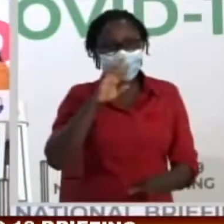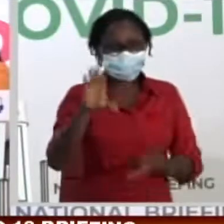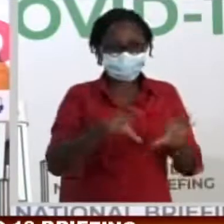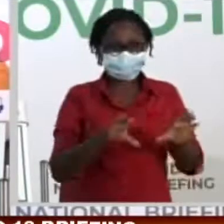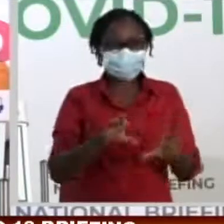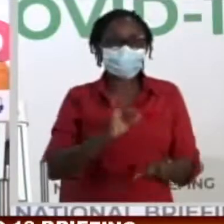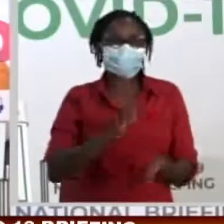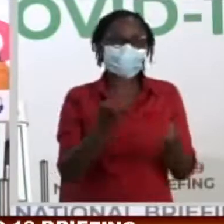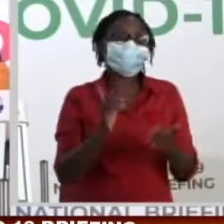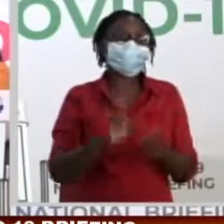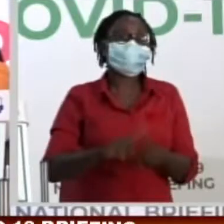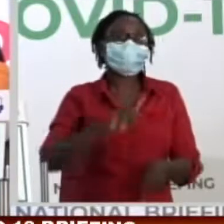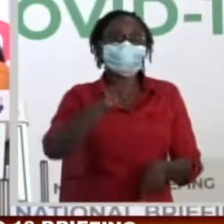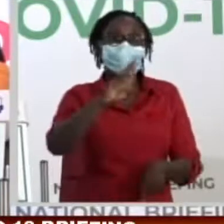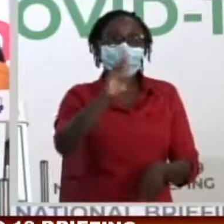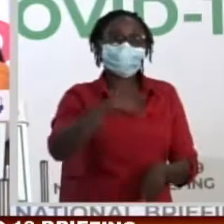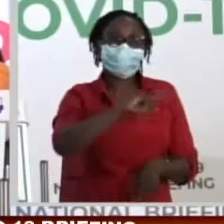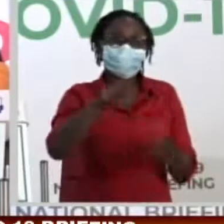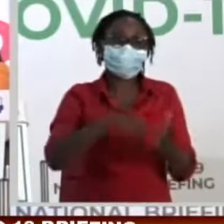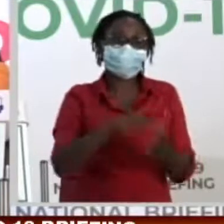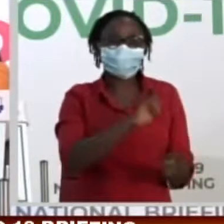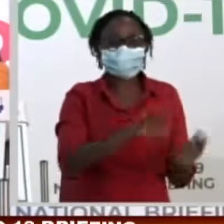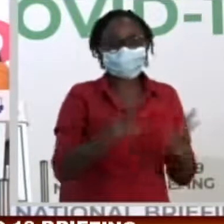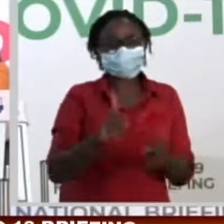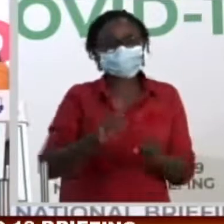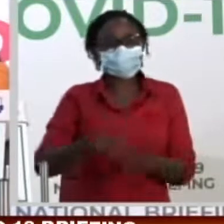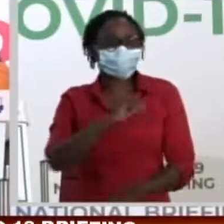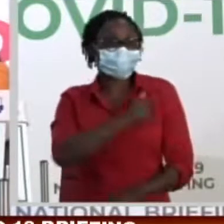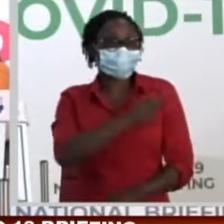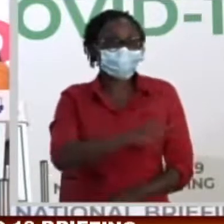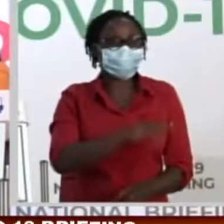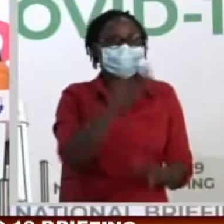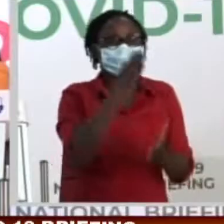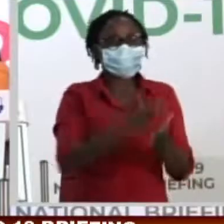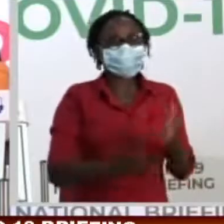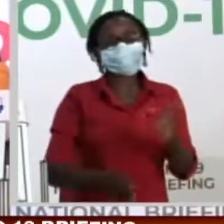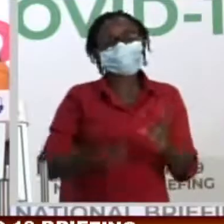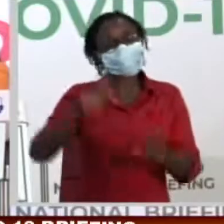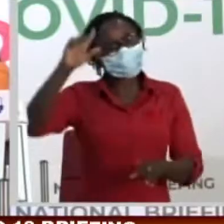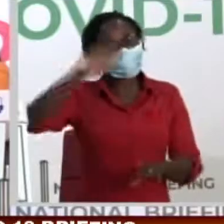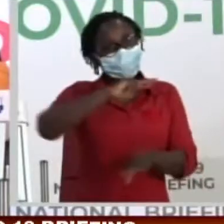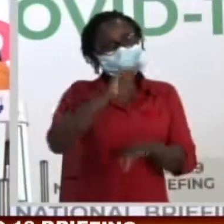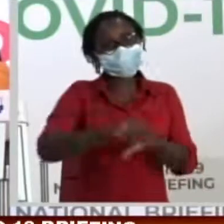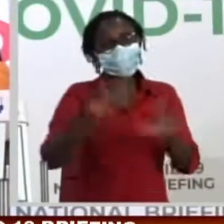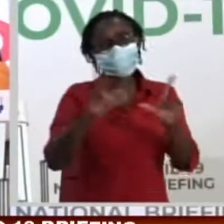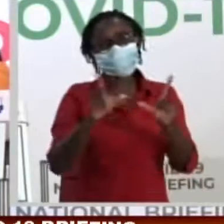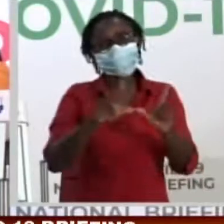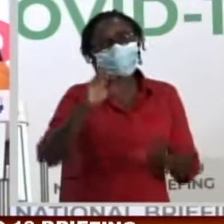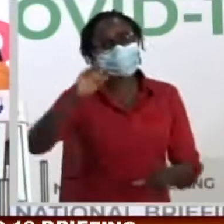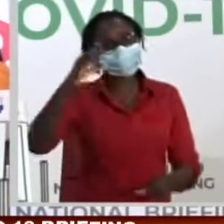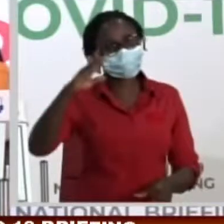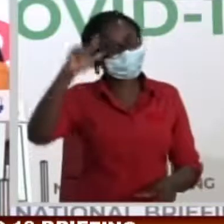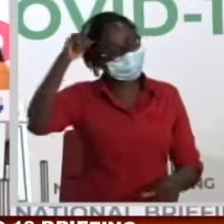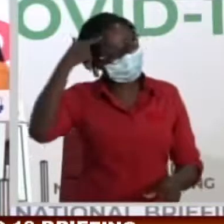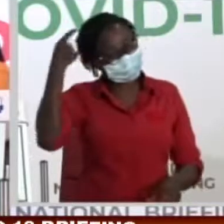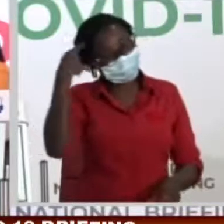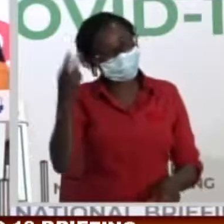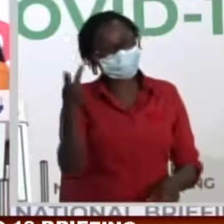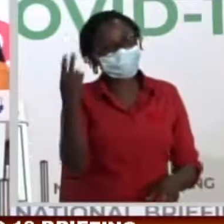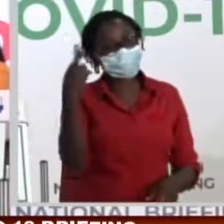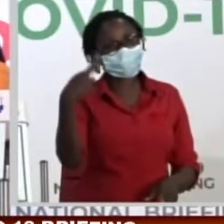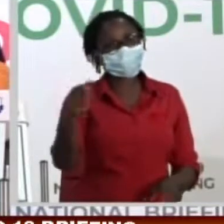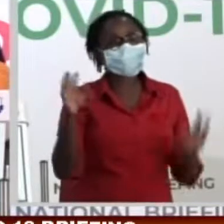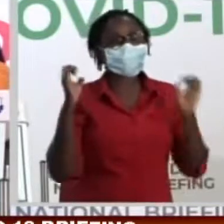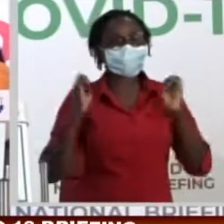I want to use this opportunity to appreciate the subnational levels of government for their efforts at advancing the